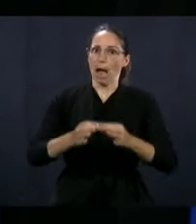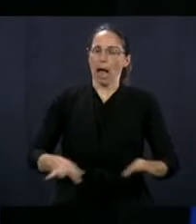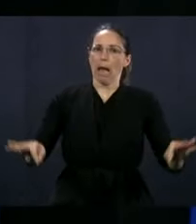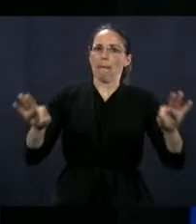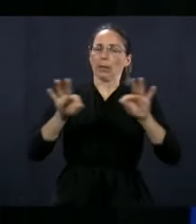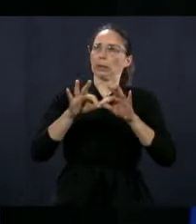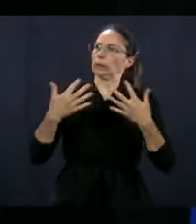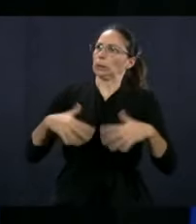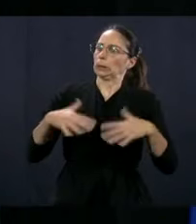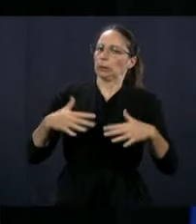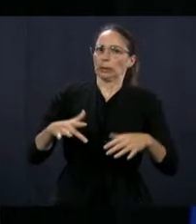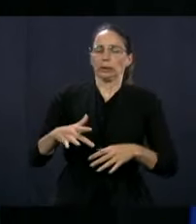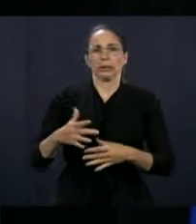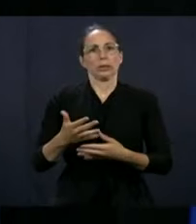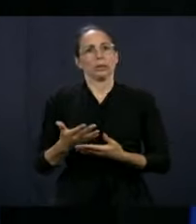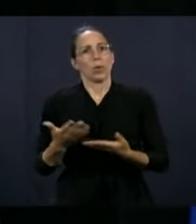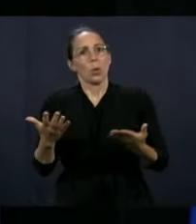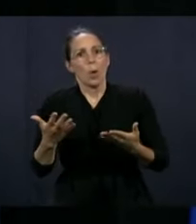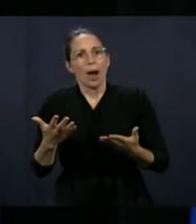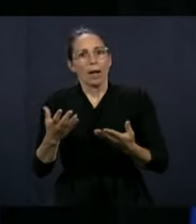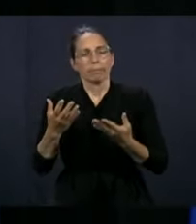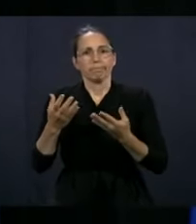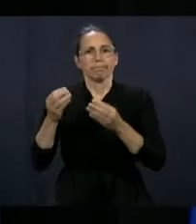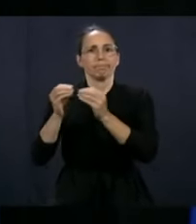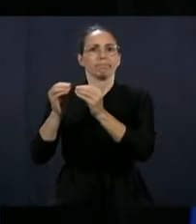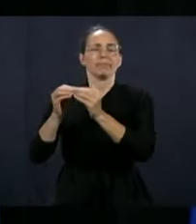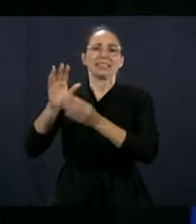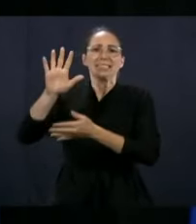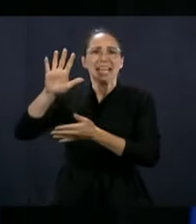very important, 5,000 deaths.